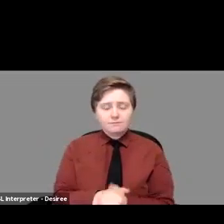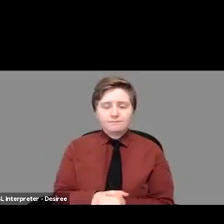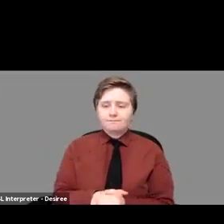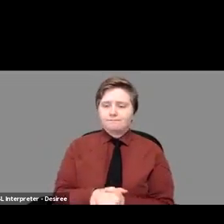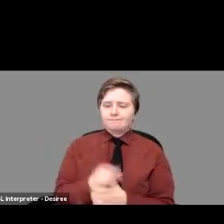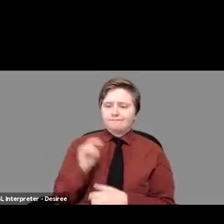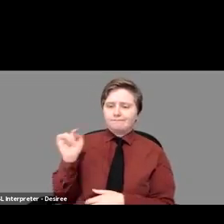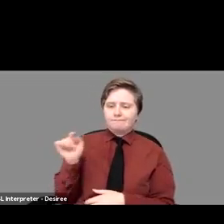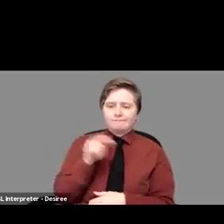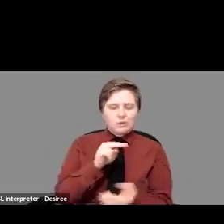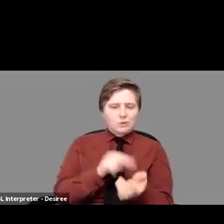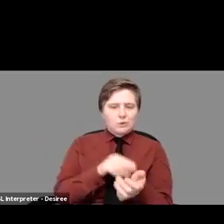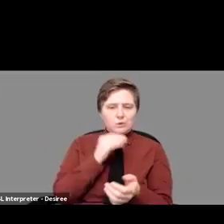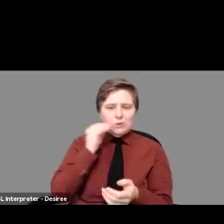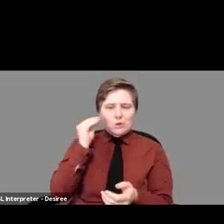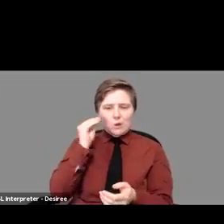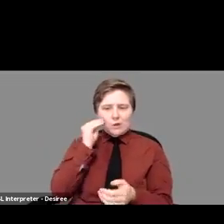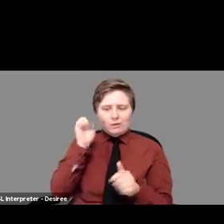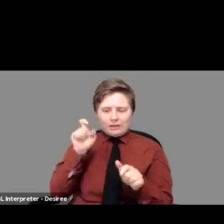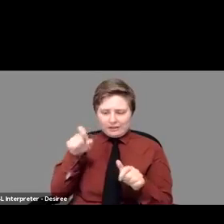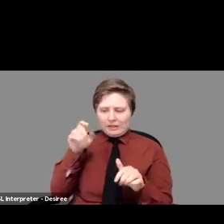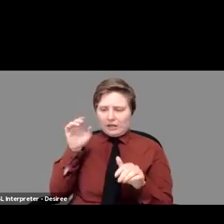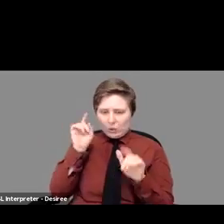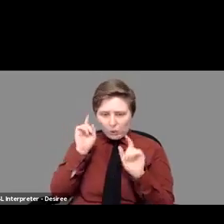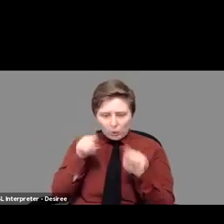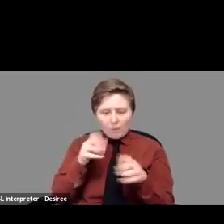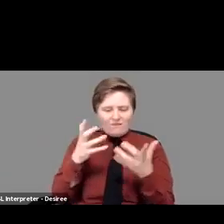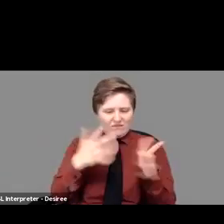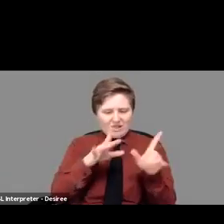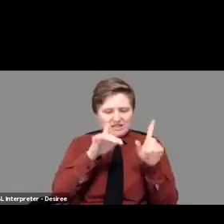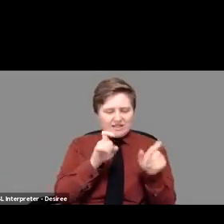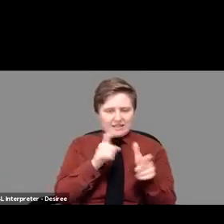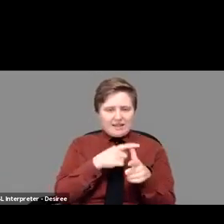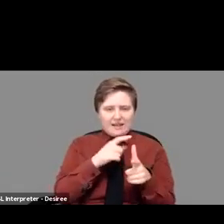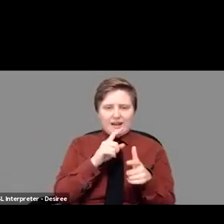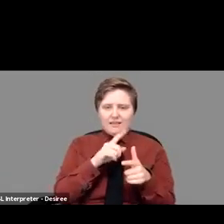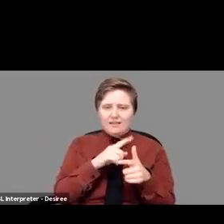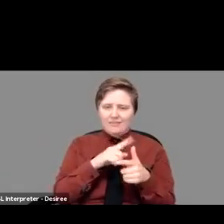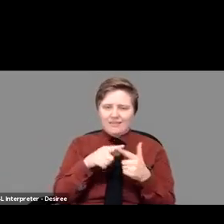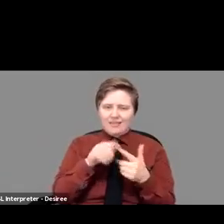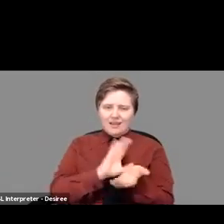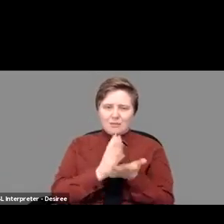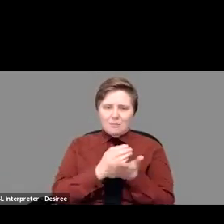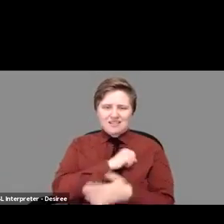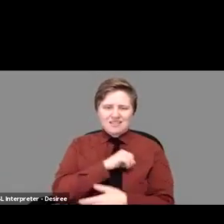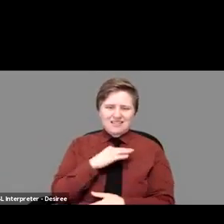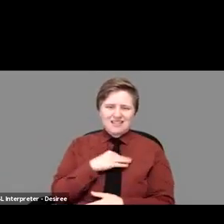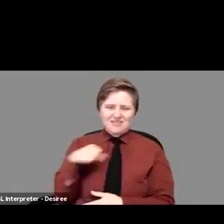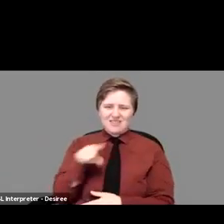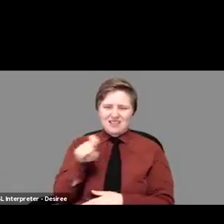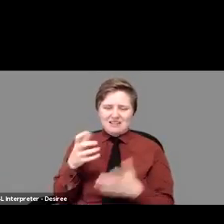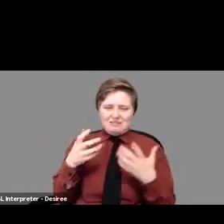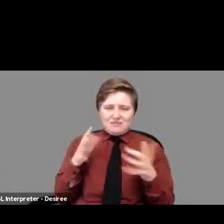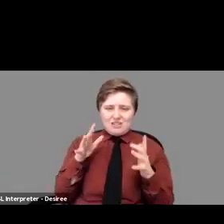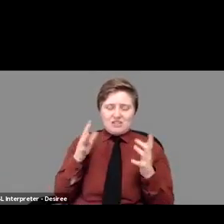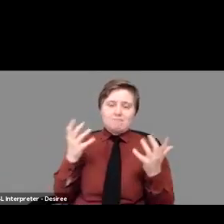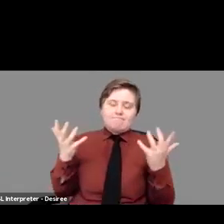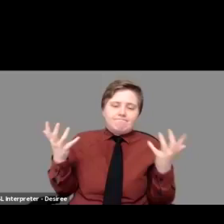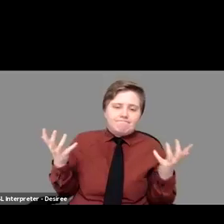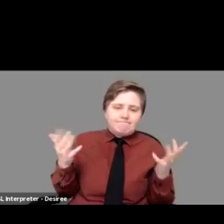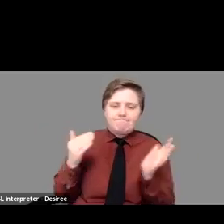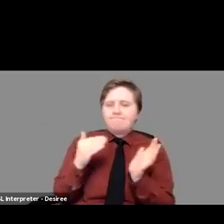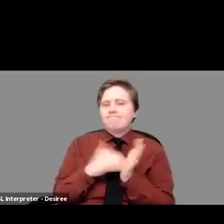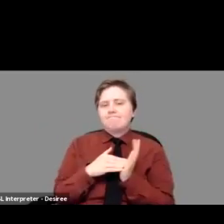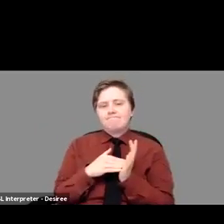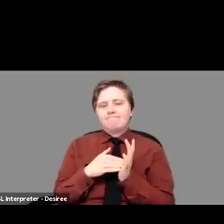nursing homes getting in there, getting it done, and the amount of staff that they might need to actually do it. Again, like